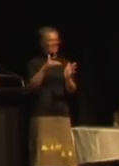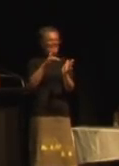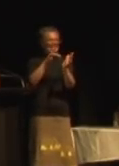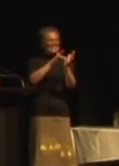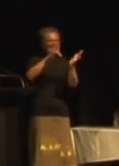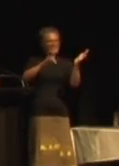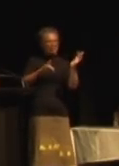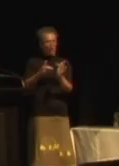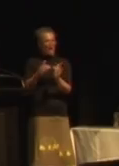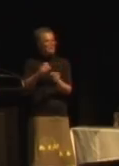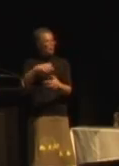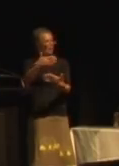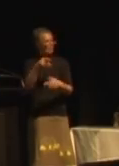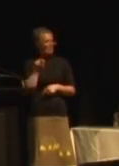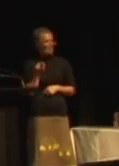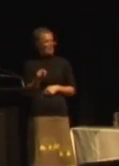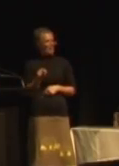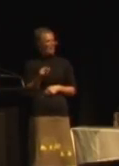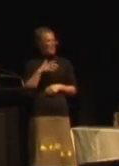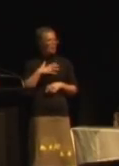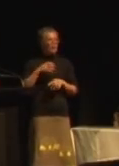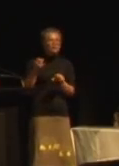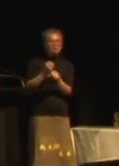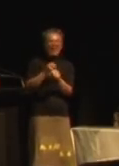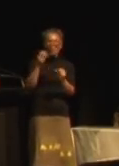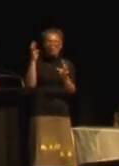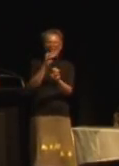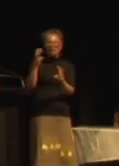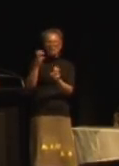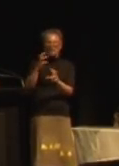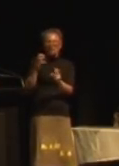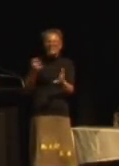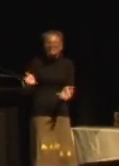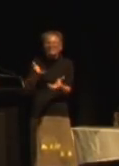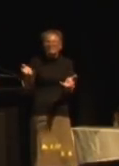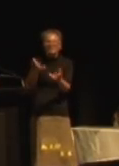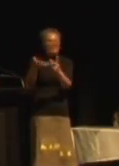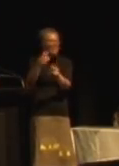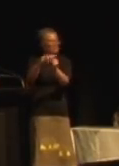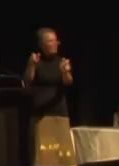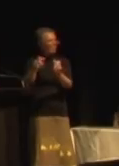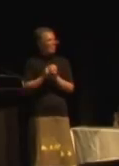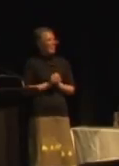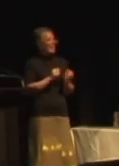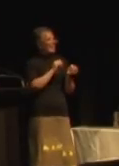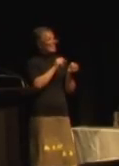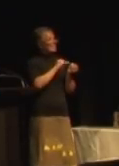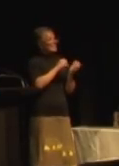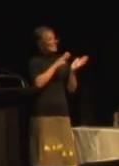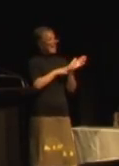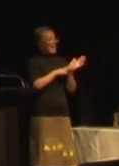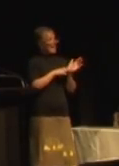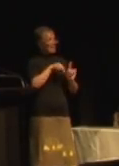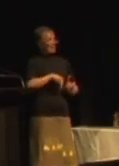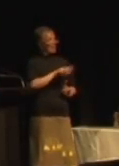make tools and tutorials to help other people make even better, weirder things. And Sam Muirhead here in